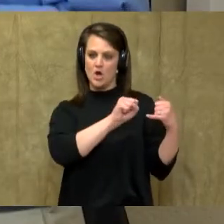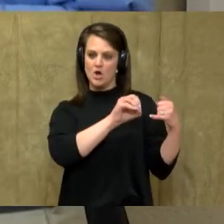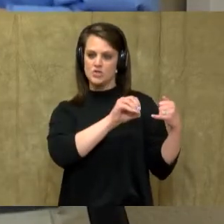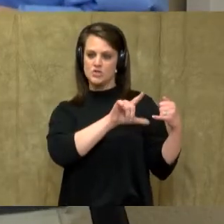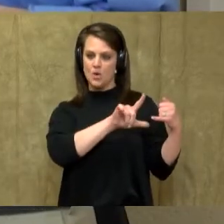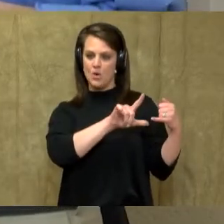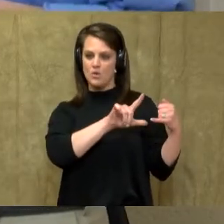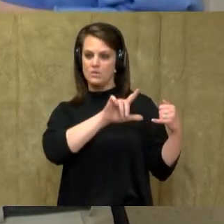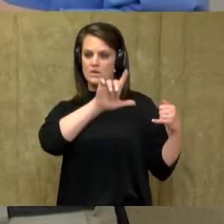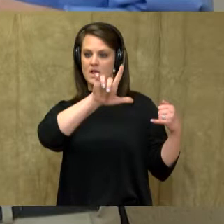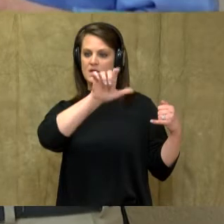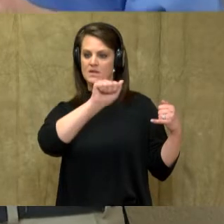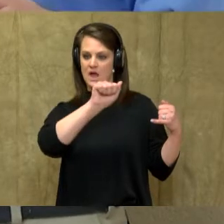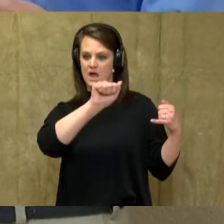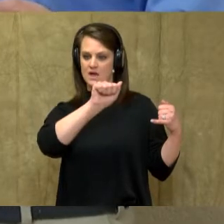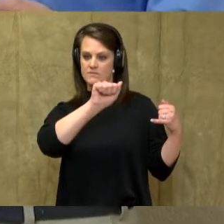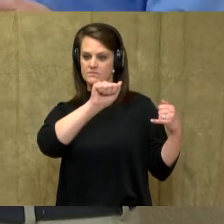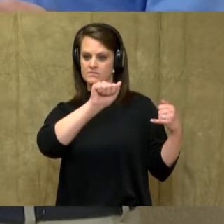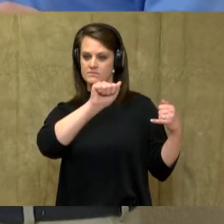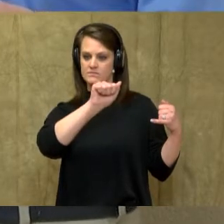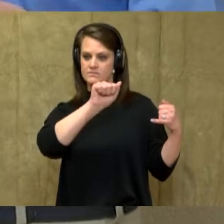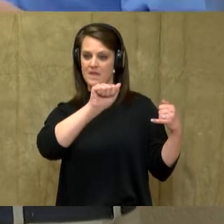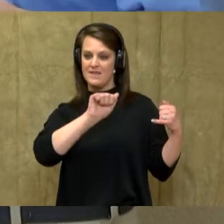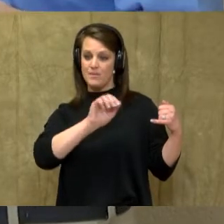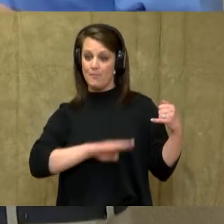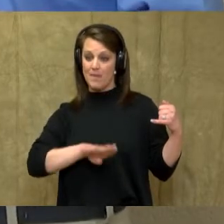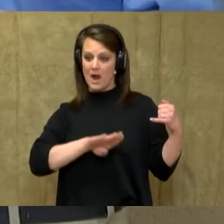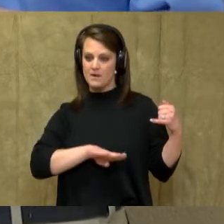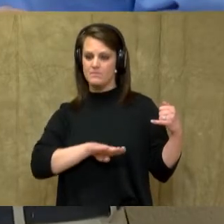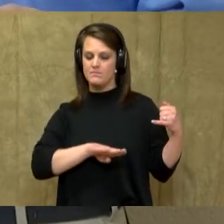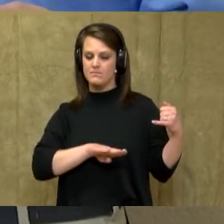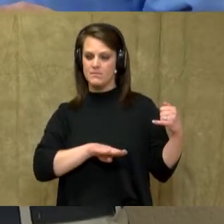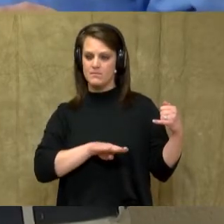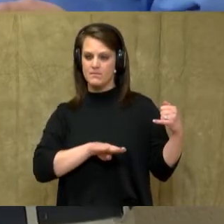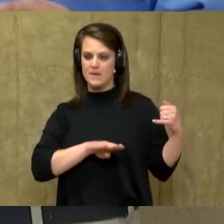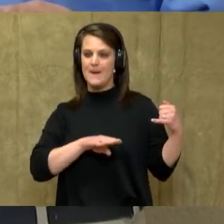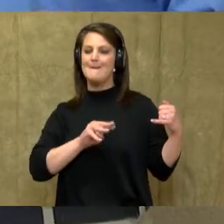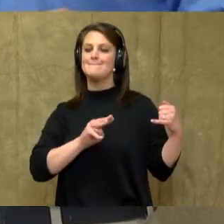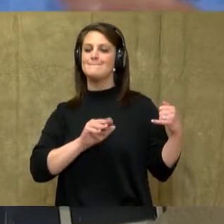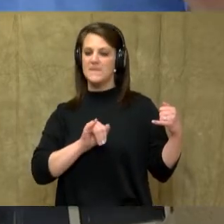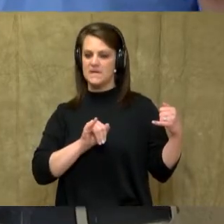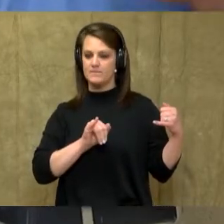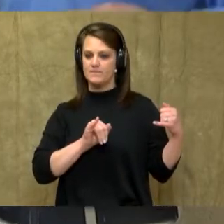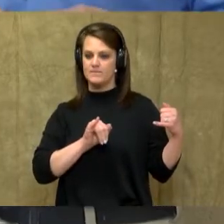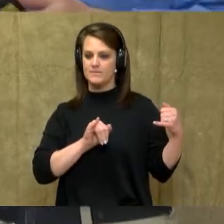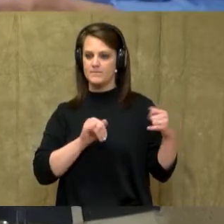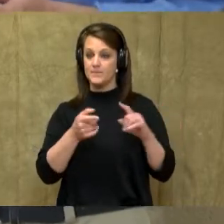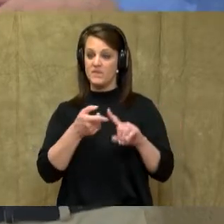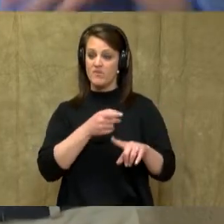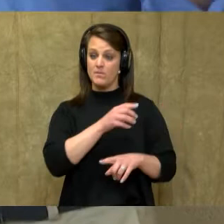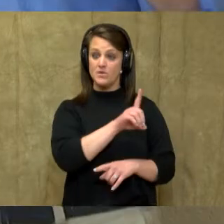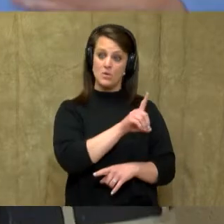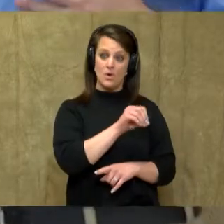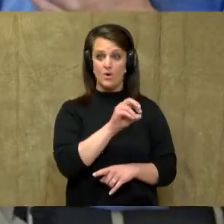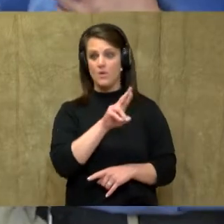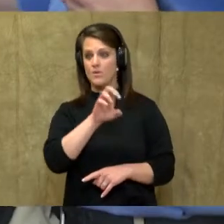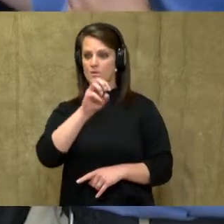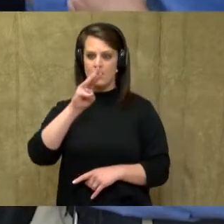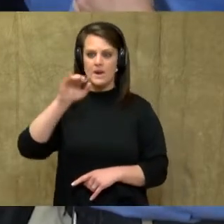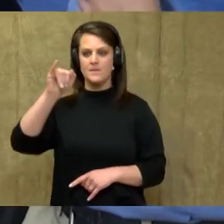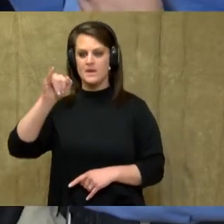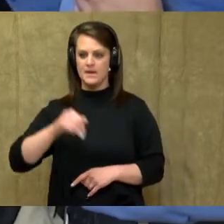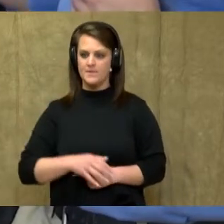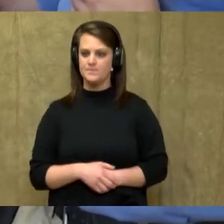and the bottom line, when we have our 2-line staff, represents mi, from the major scale like we do at the beginning of each